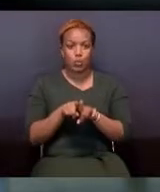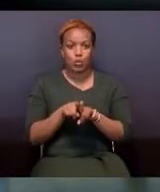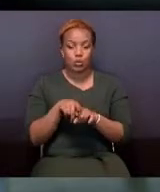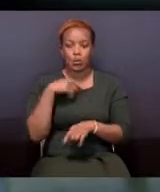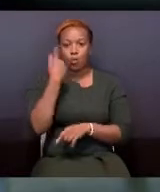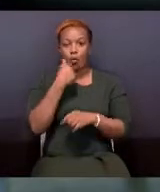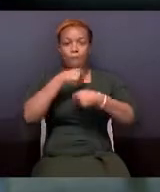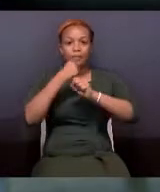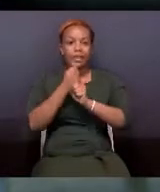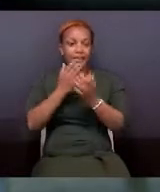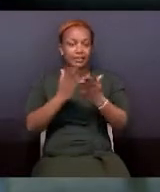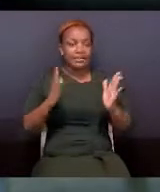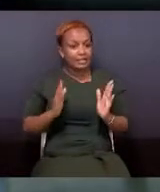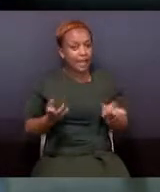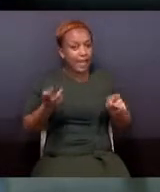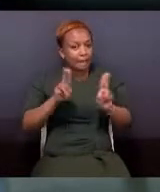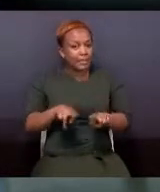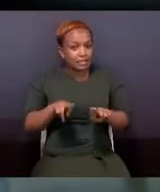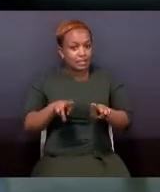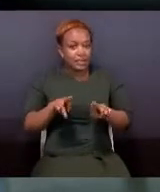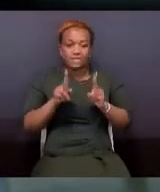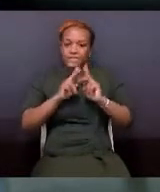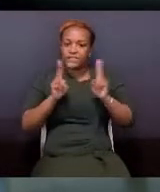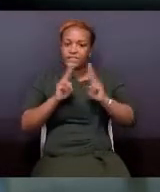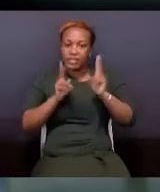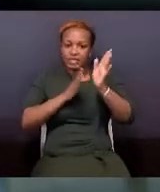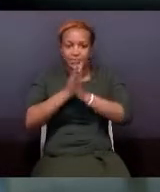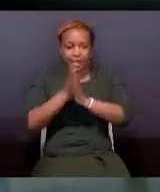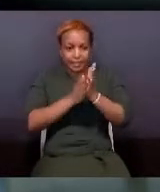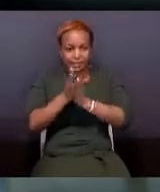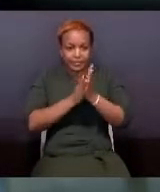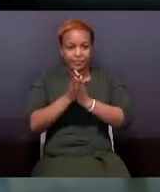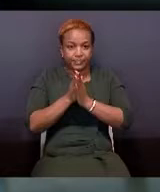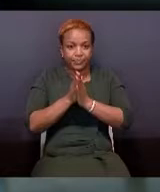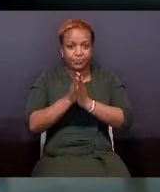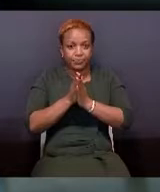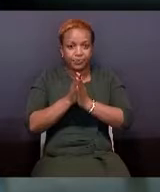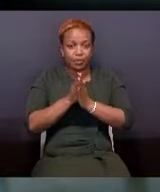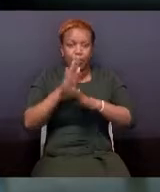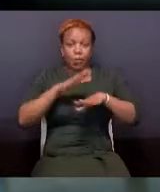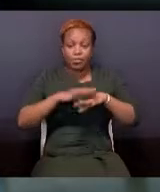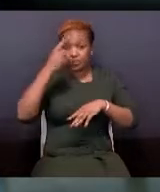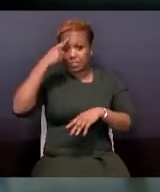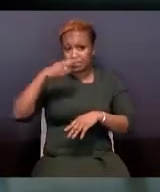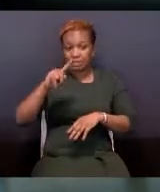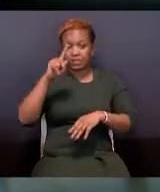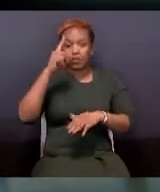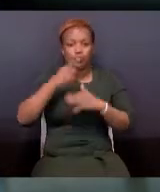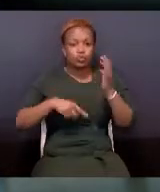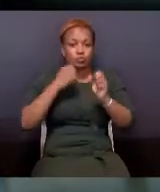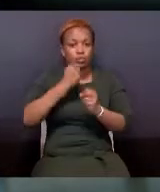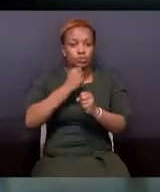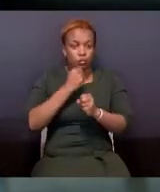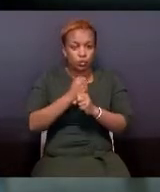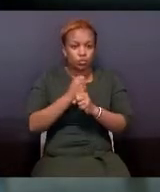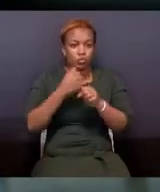things happen. So I'm very inspired by that. In terms of the policy work that we do, we are a